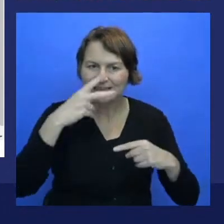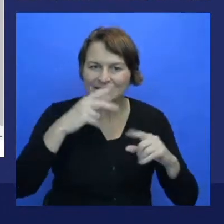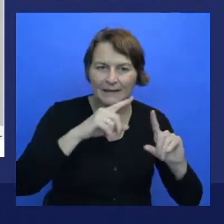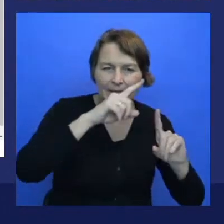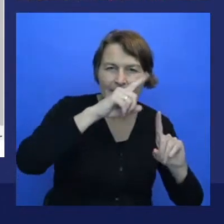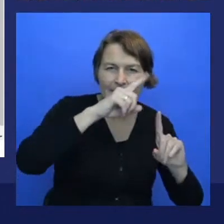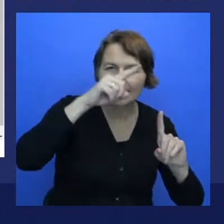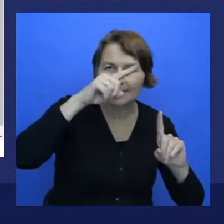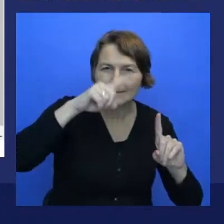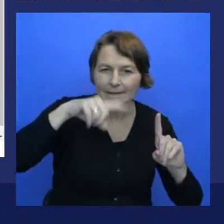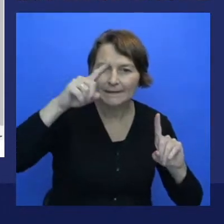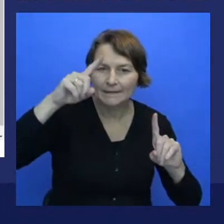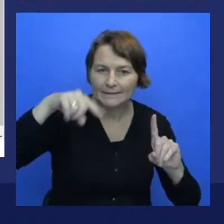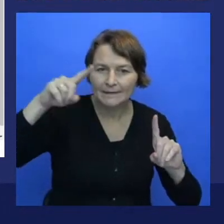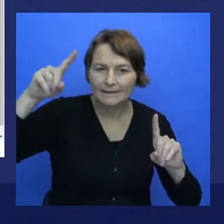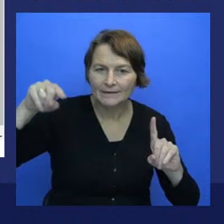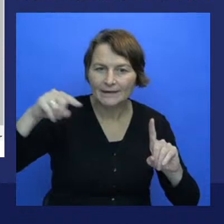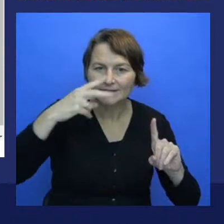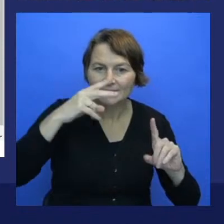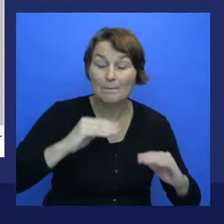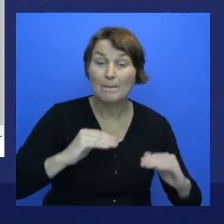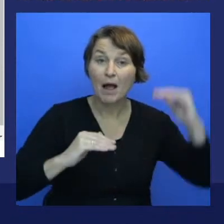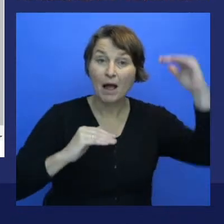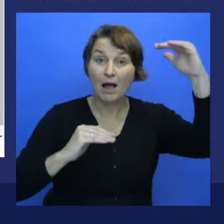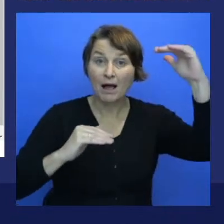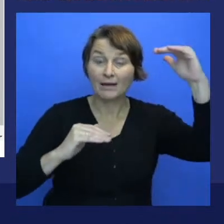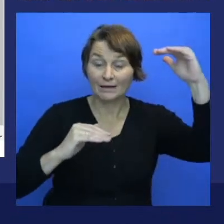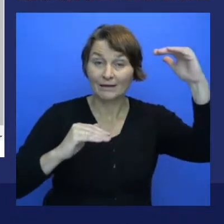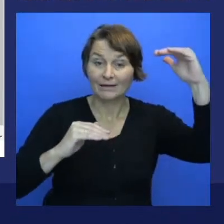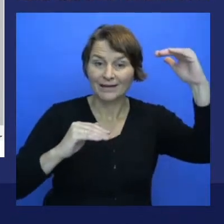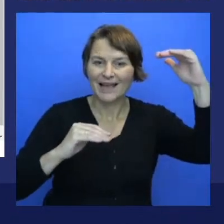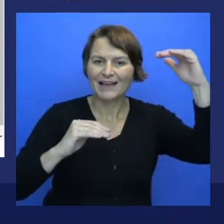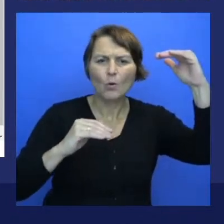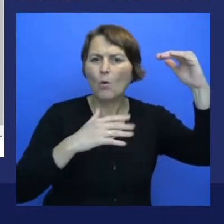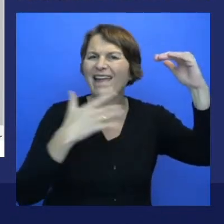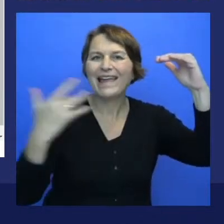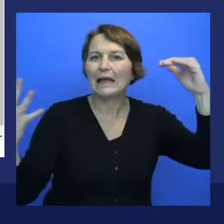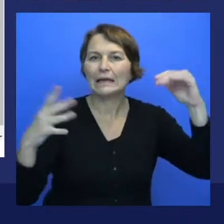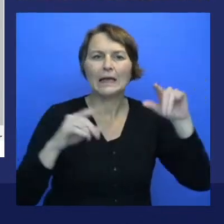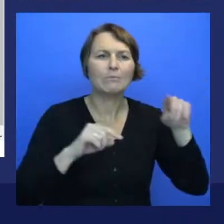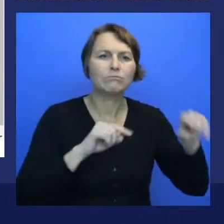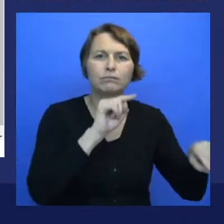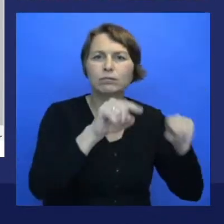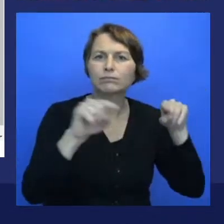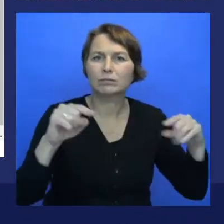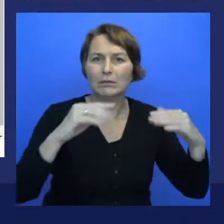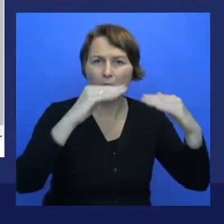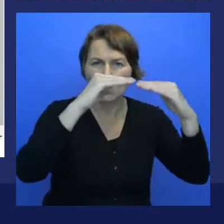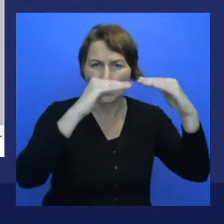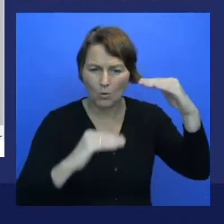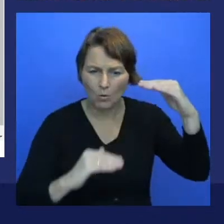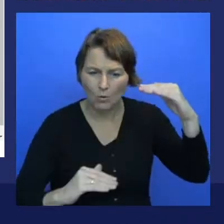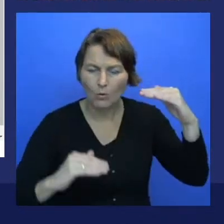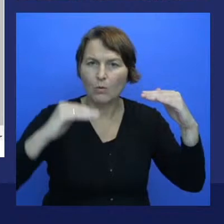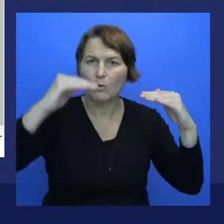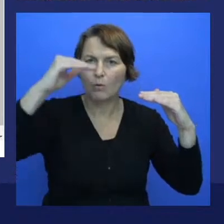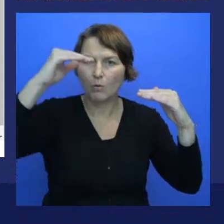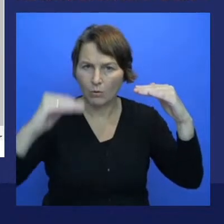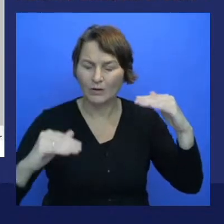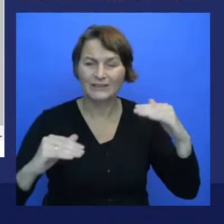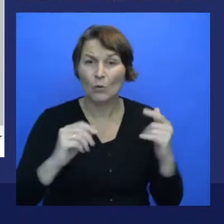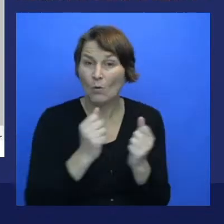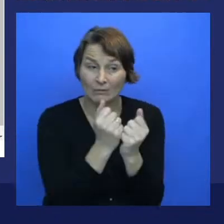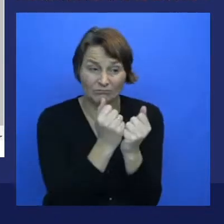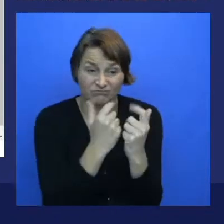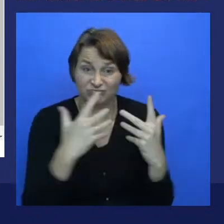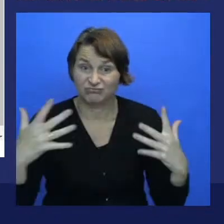of type high, right? And it's all the locations. And so notice there's a ton of anomalies, and all we had to do is literally just map the data. So let